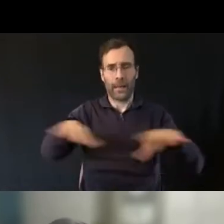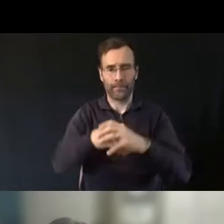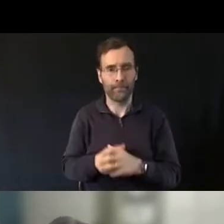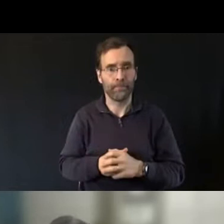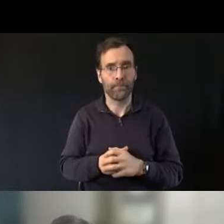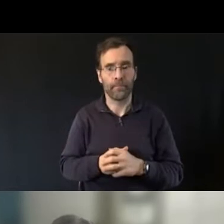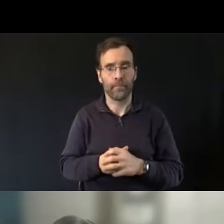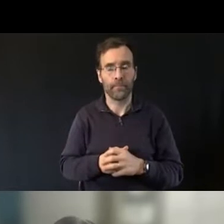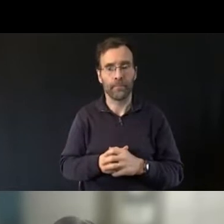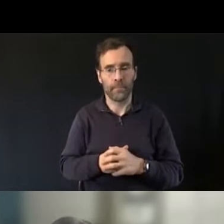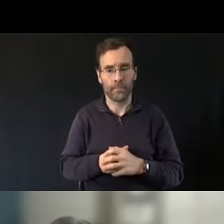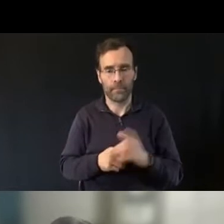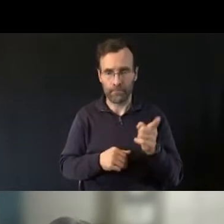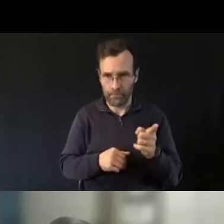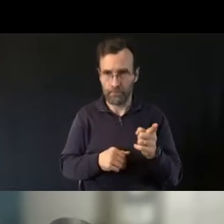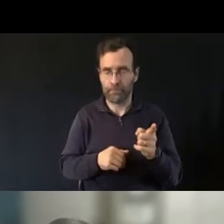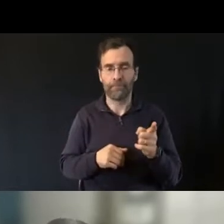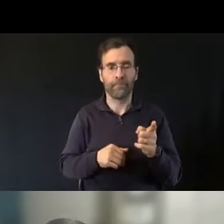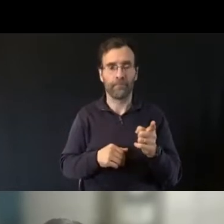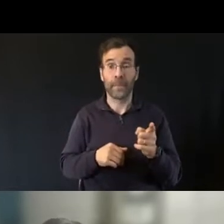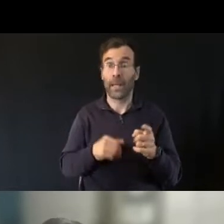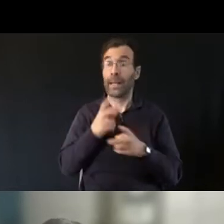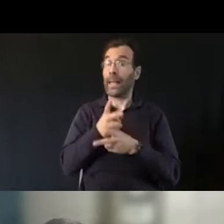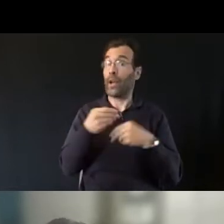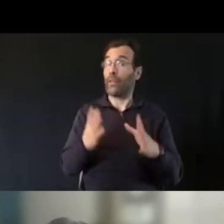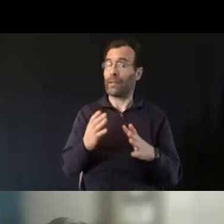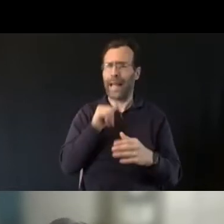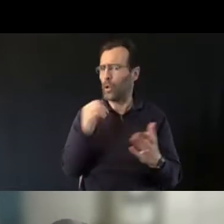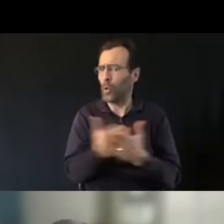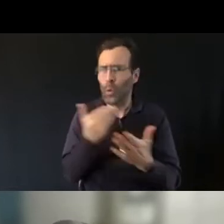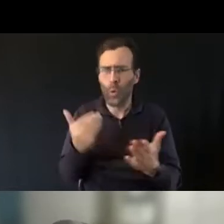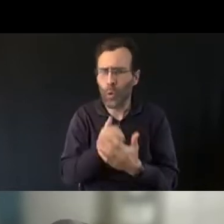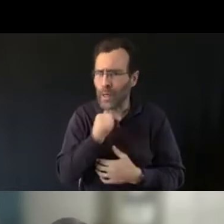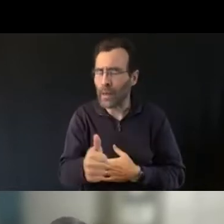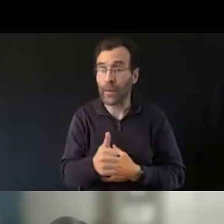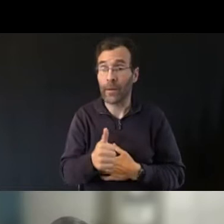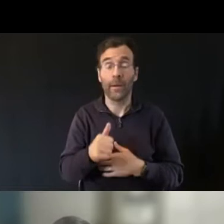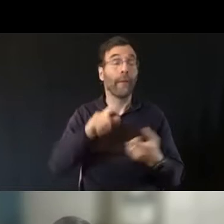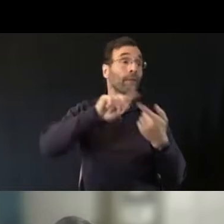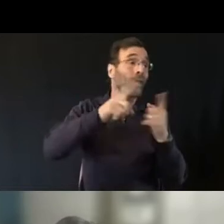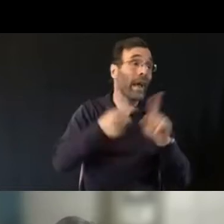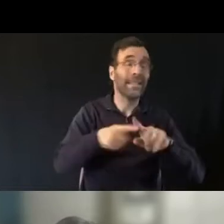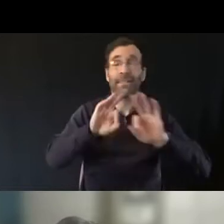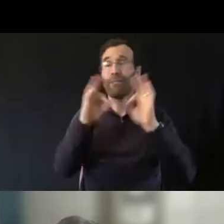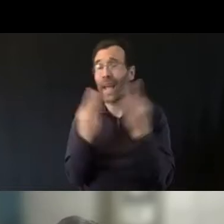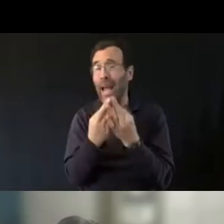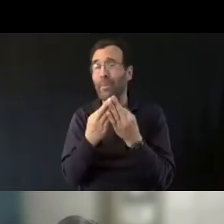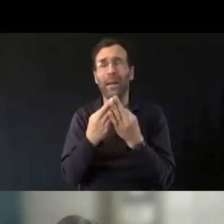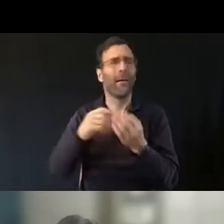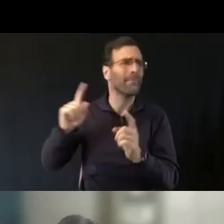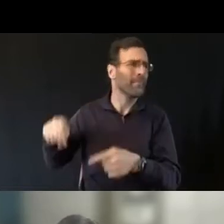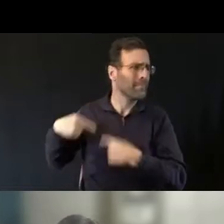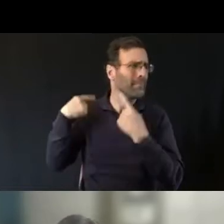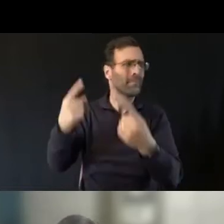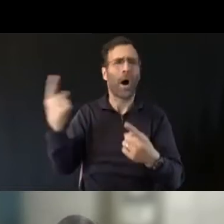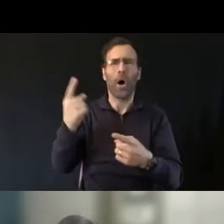So caregiving is not a new phenomenon. In fact, friends and family members have always been primary providers of care for